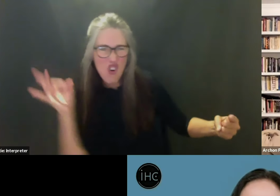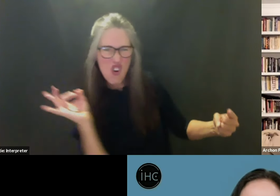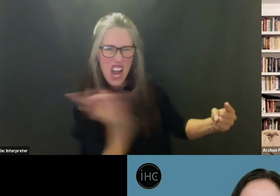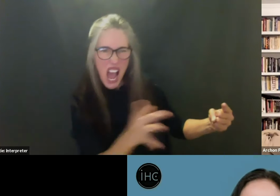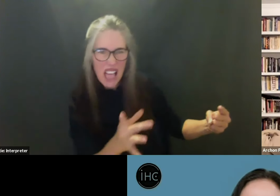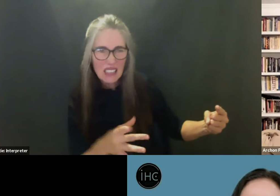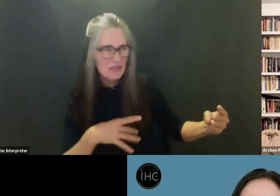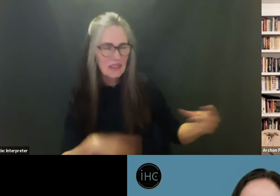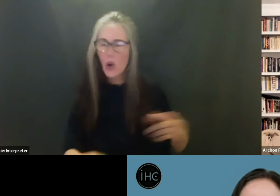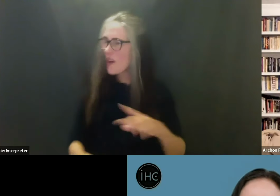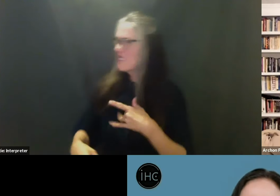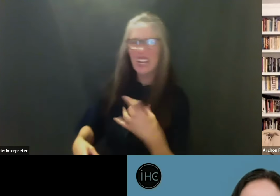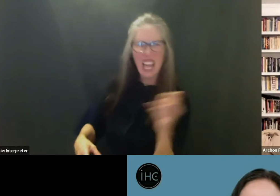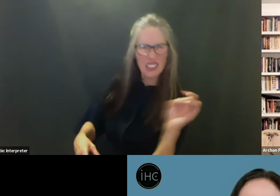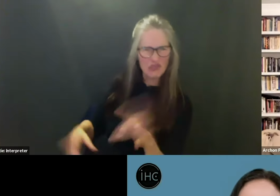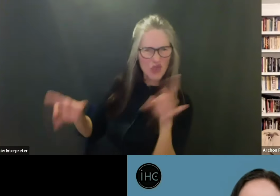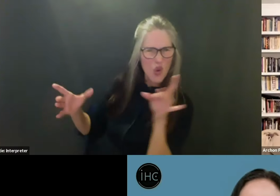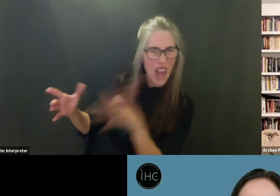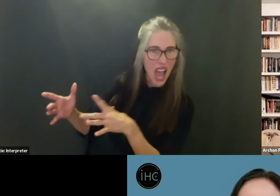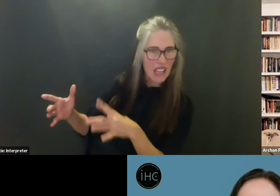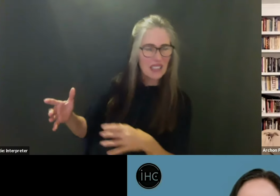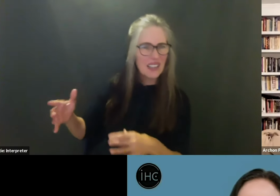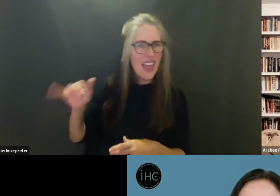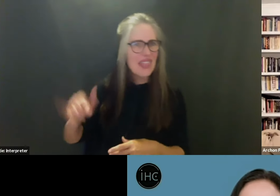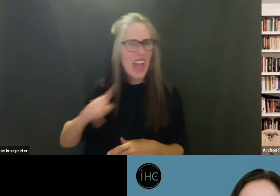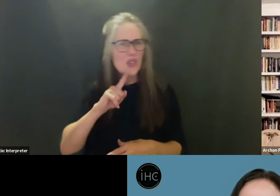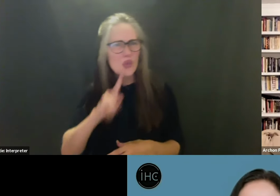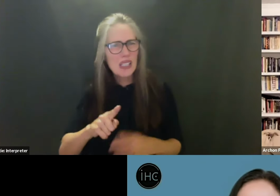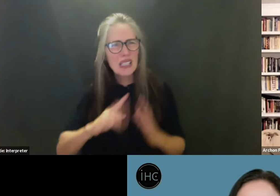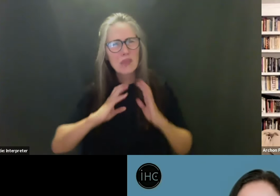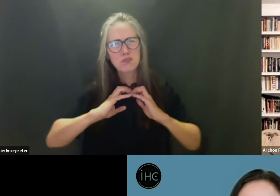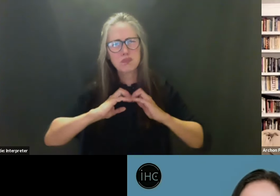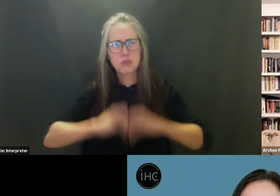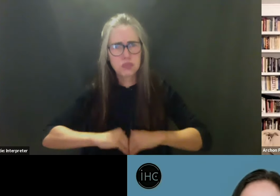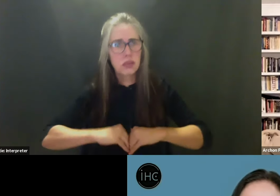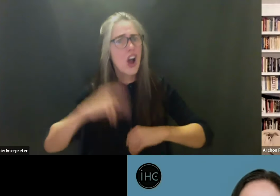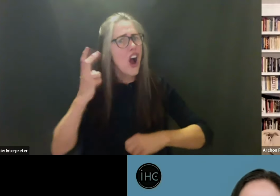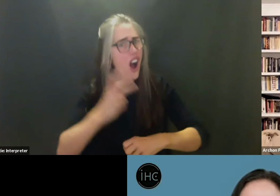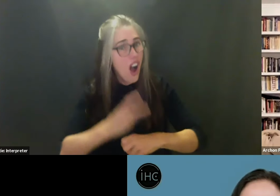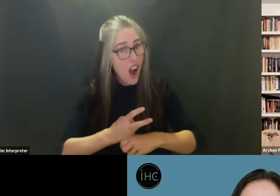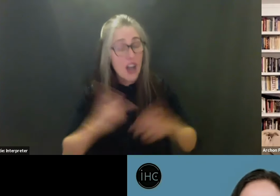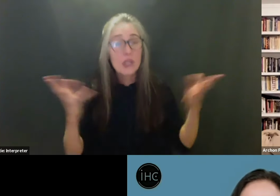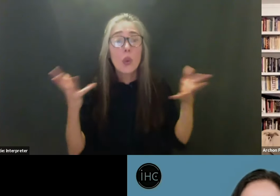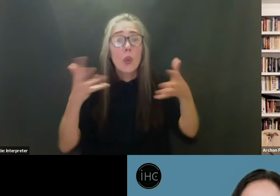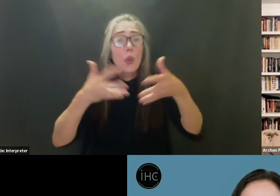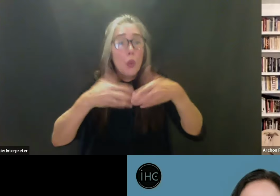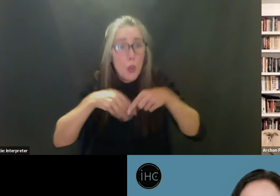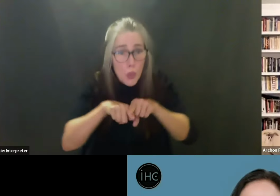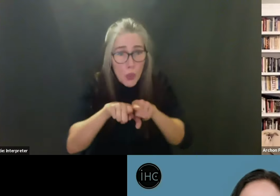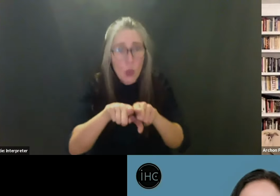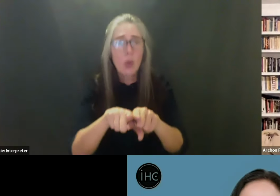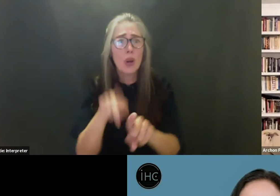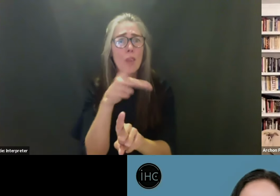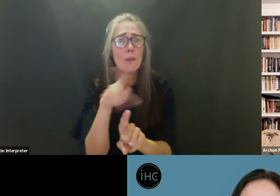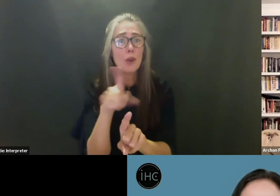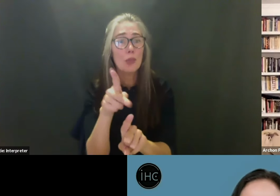makes it, I think, just about impossible to operate in that middle purple zone. Very, very difficult. One advantage, I think, of this multi